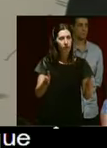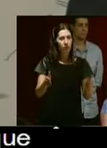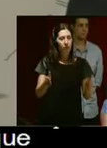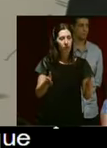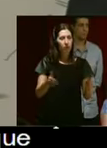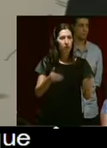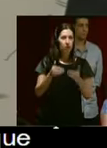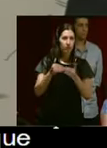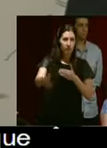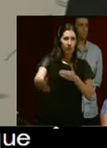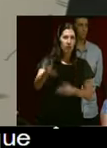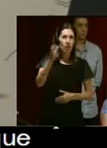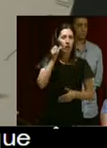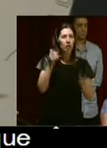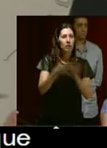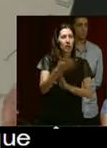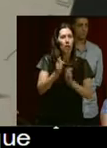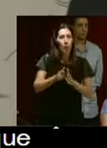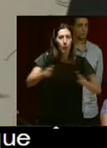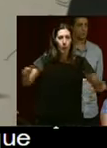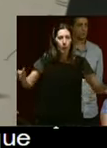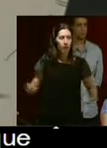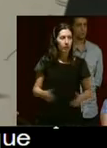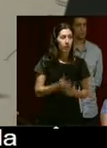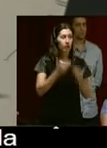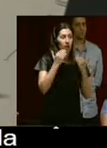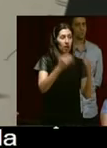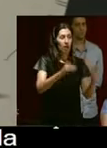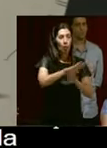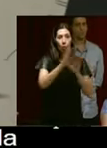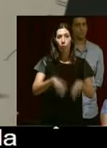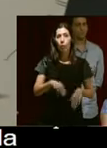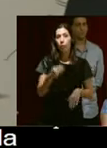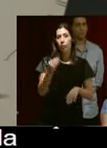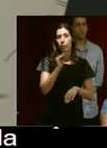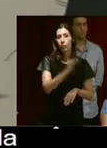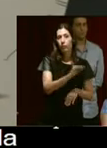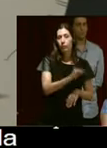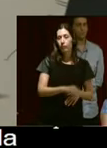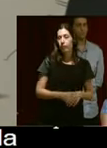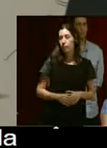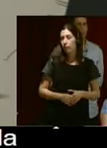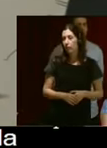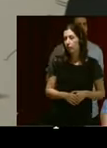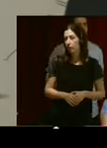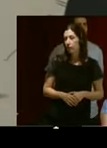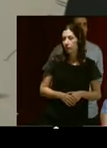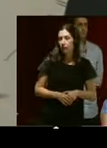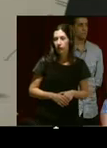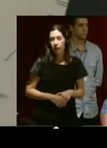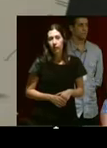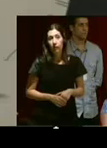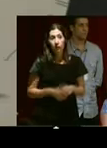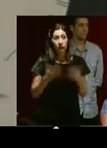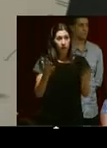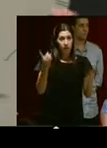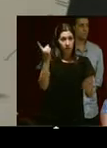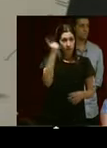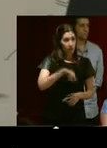the horizon for audio description. And thank you very much. We are going to hear the last question